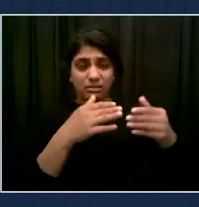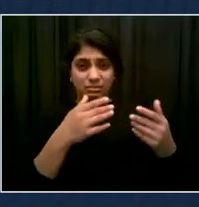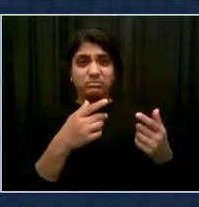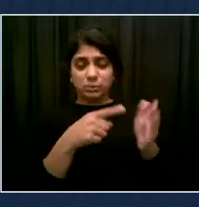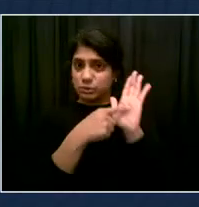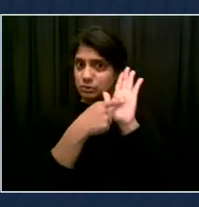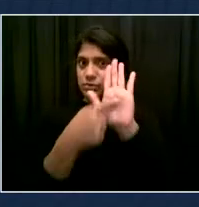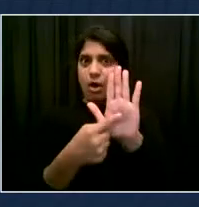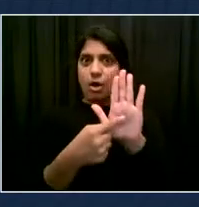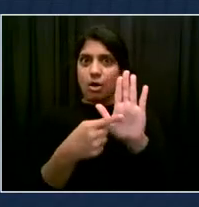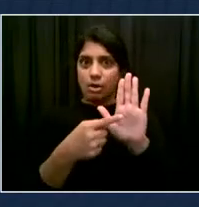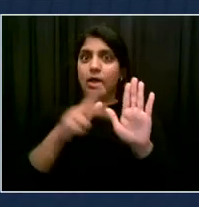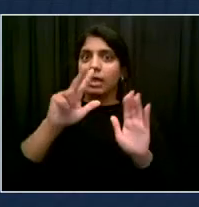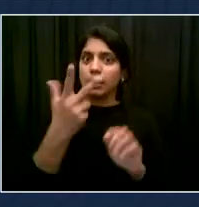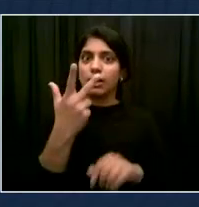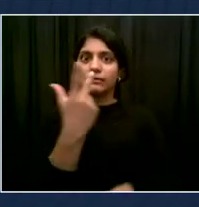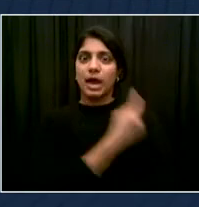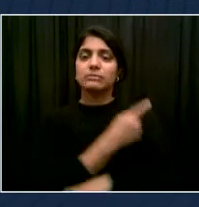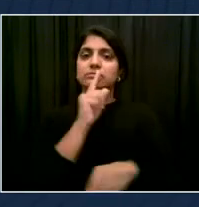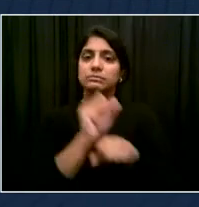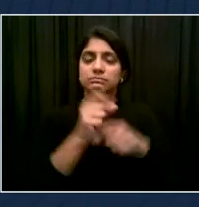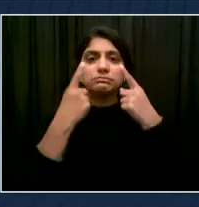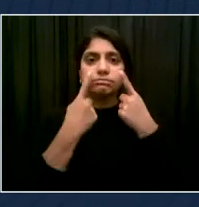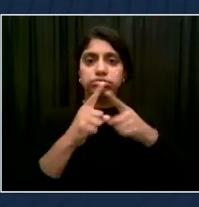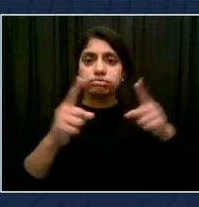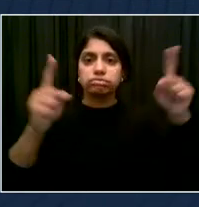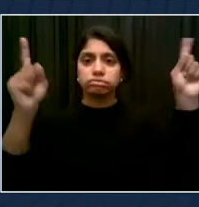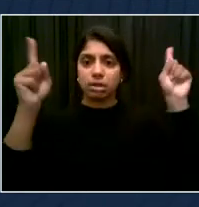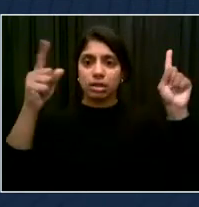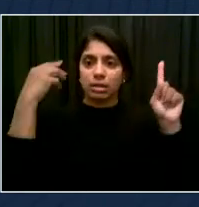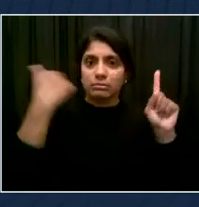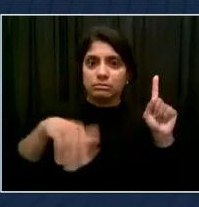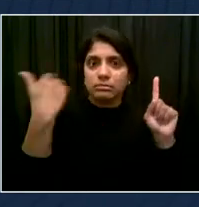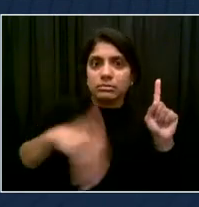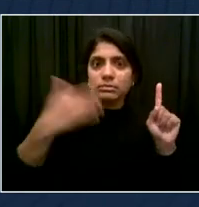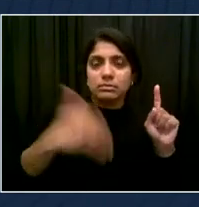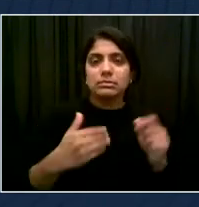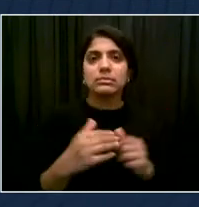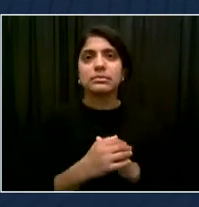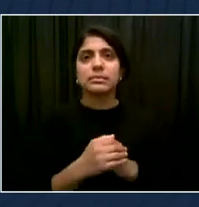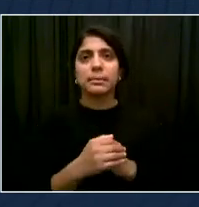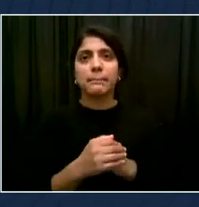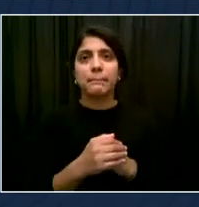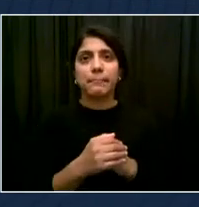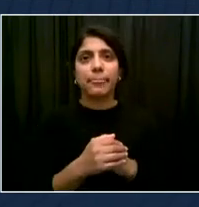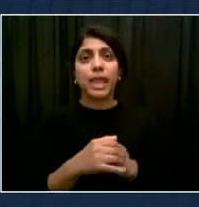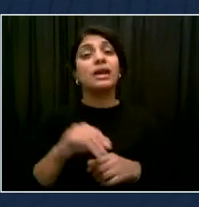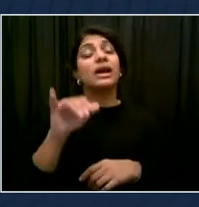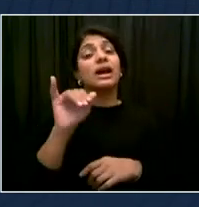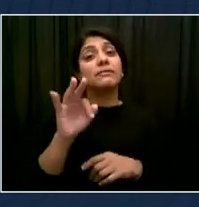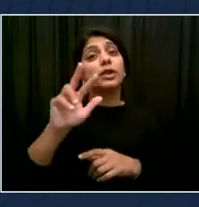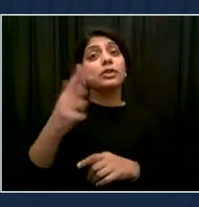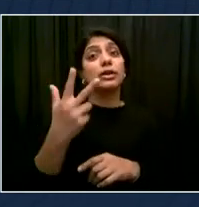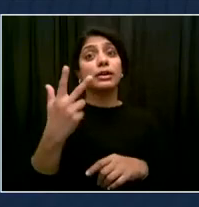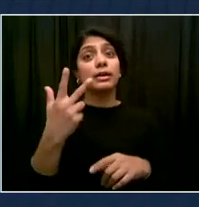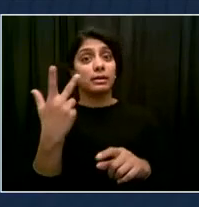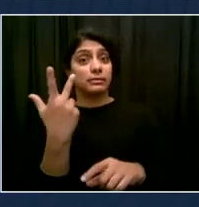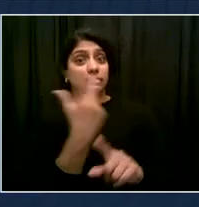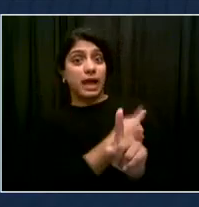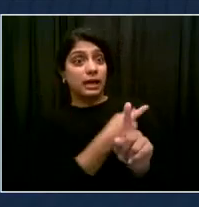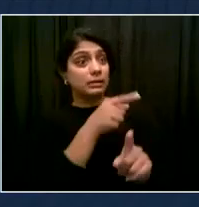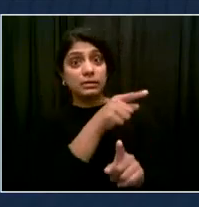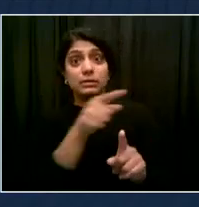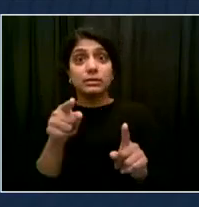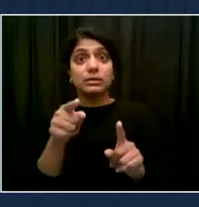large study, by 90%. You don't see that very often, a 90% reduction in death. We also had another